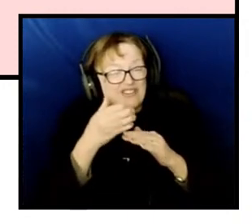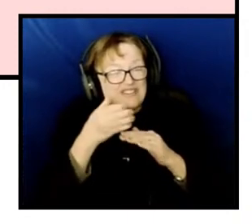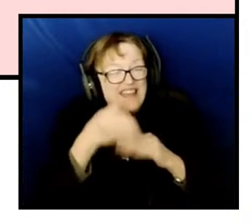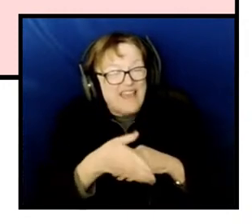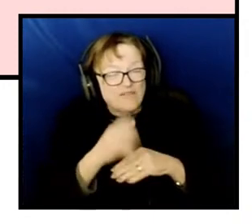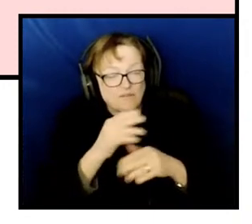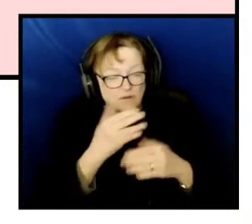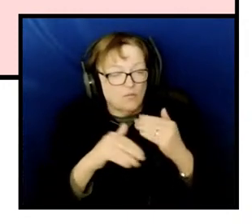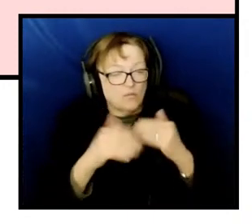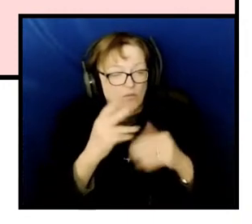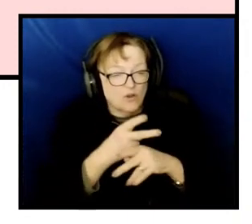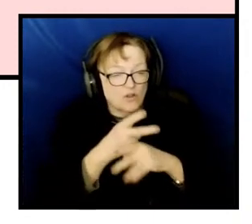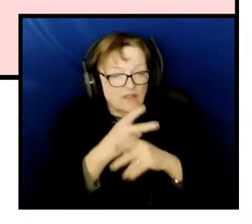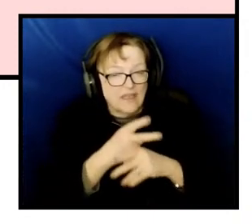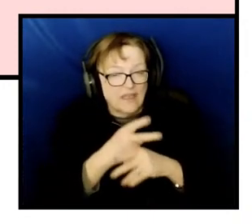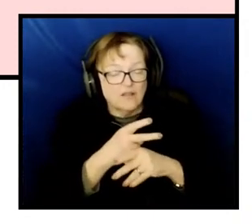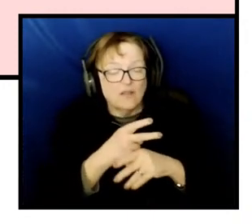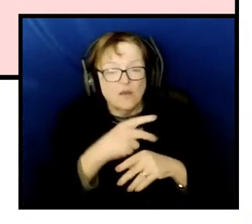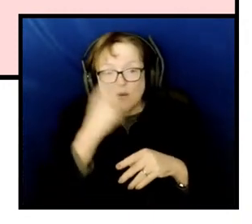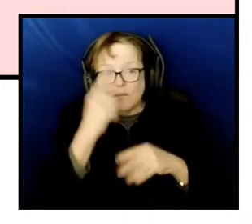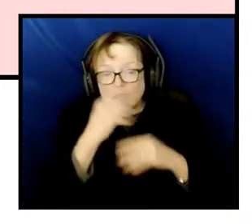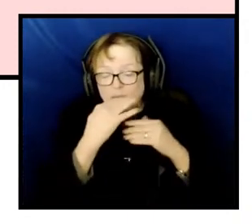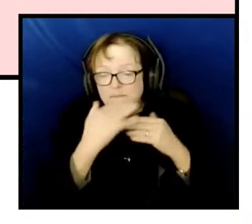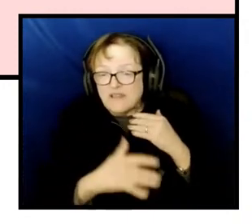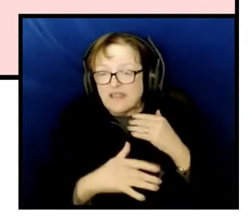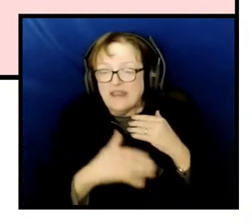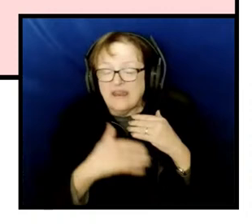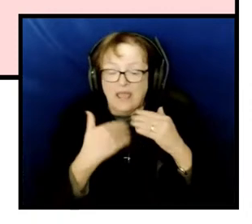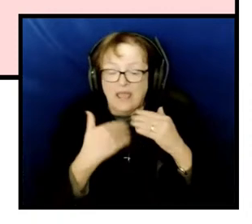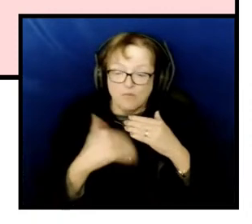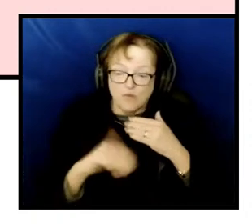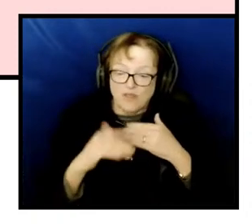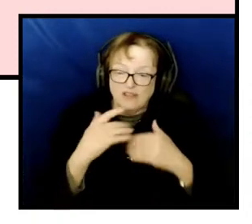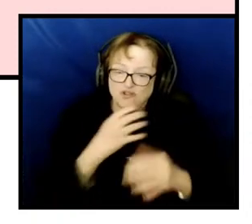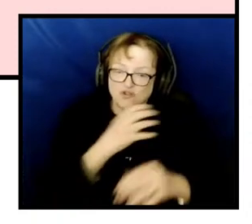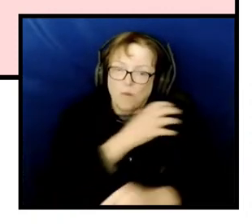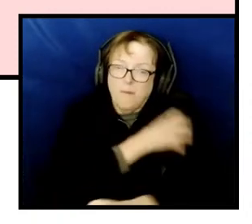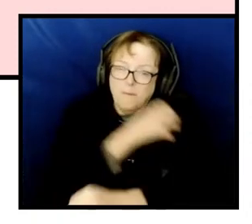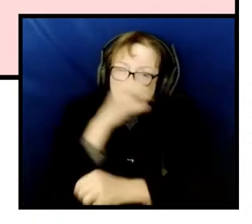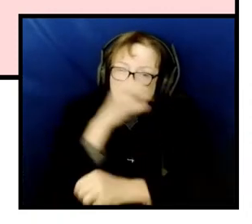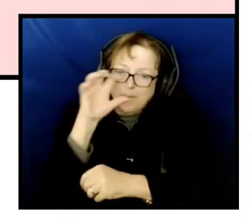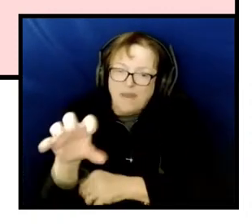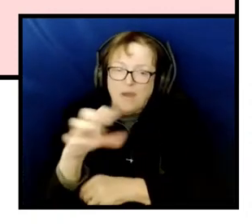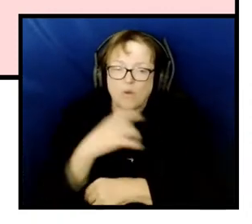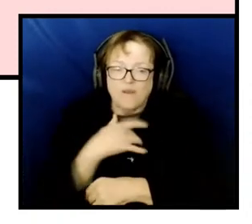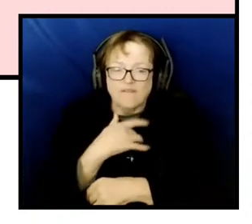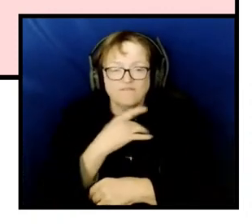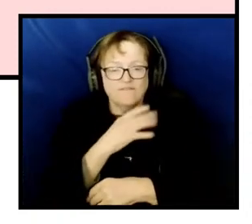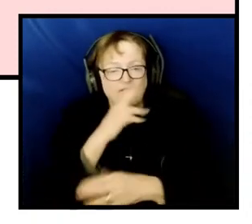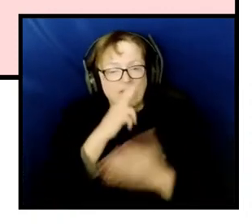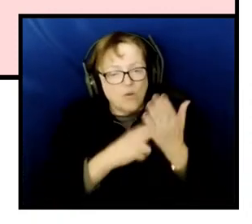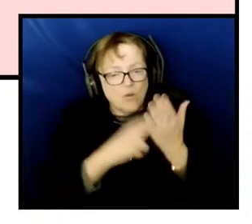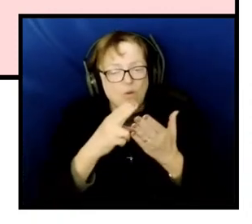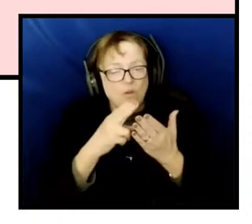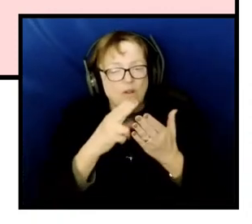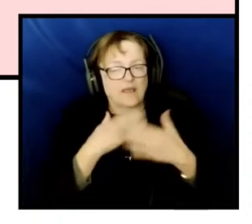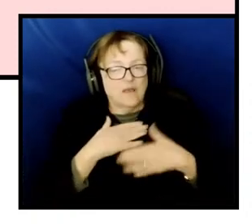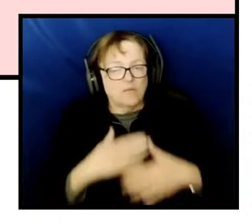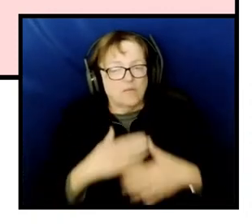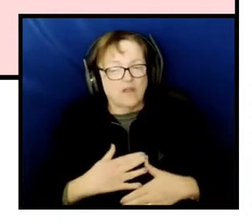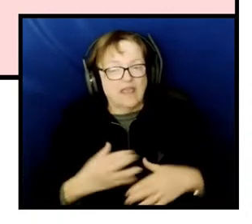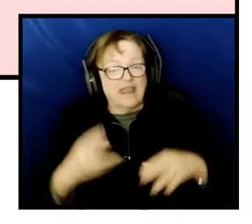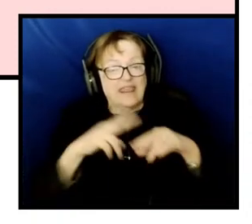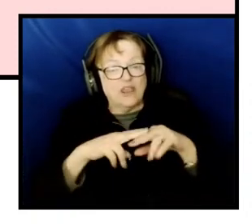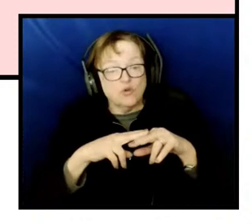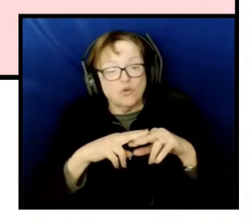to support Black bleeding and birthing people to feel empowered and sacred in their bodies and to decrease postpartum